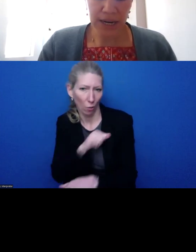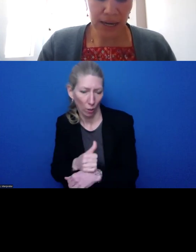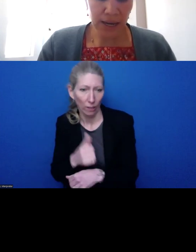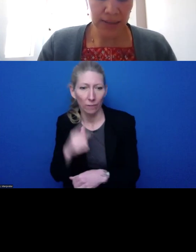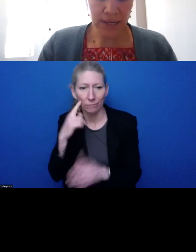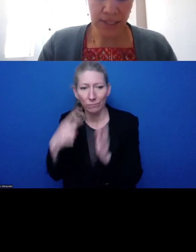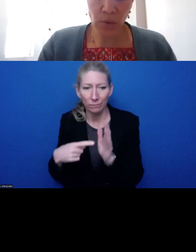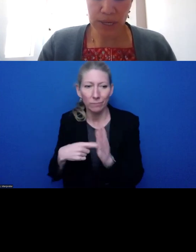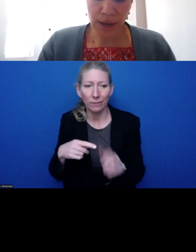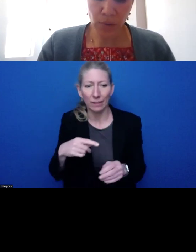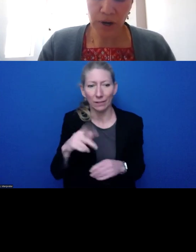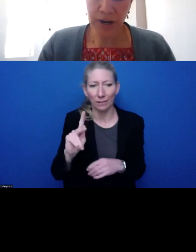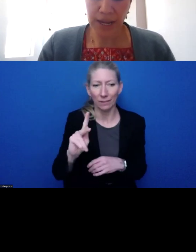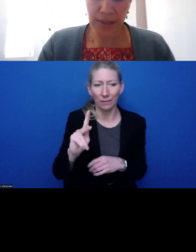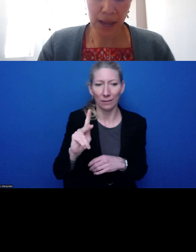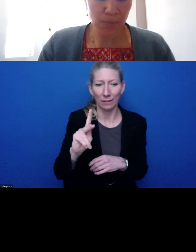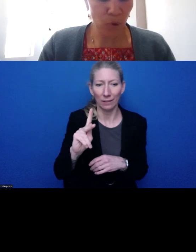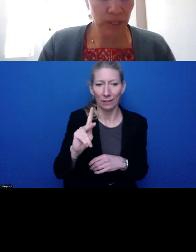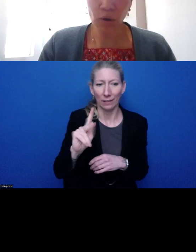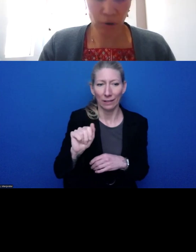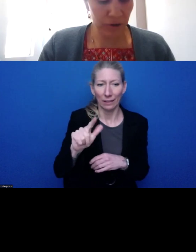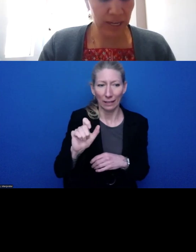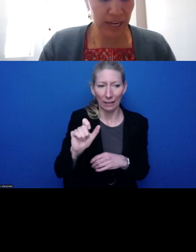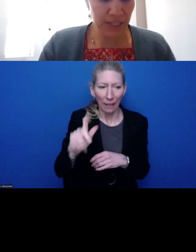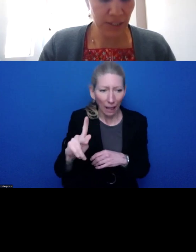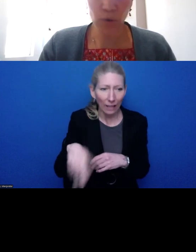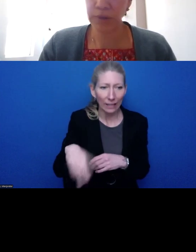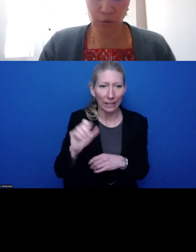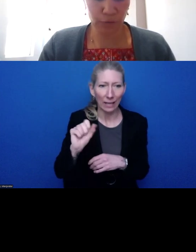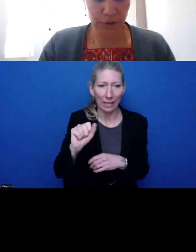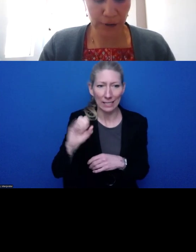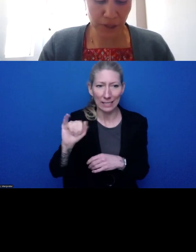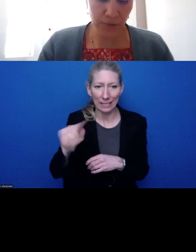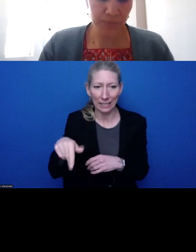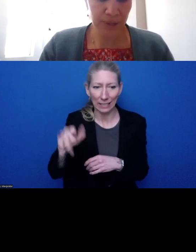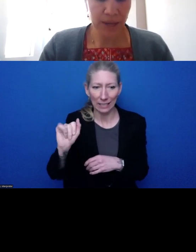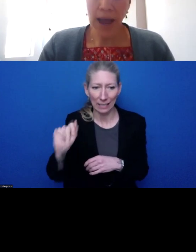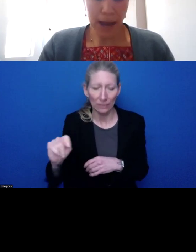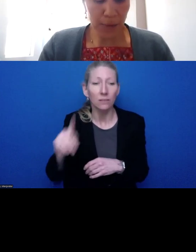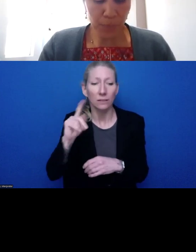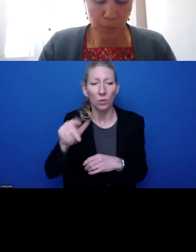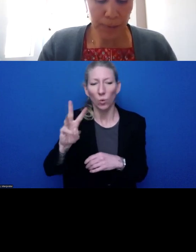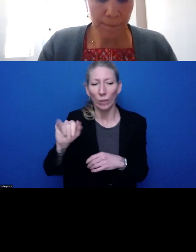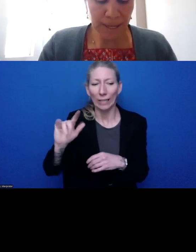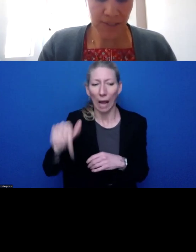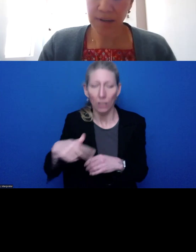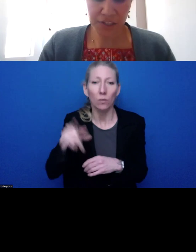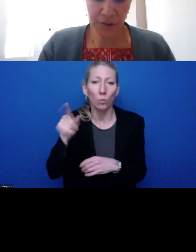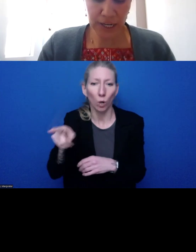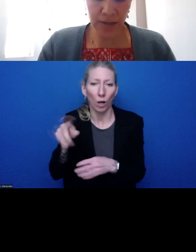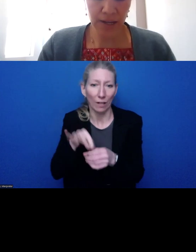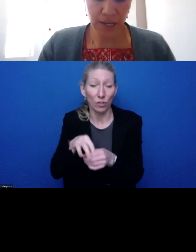as the Kalel and the Atzih Winak, were elected among the other lineages of the confederations. Amaq